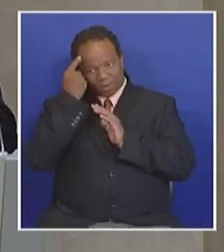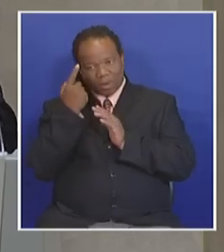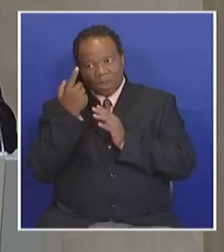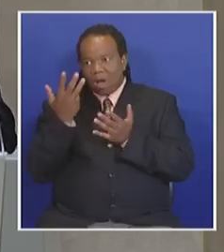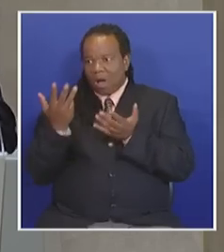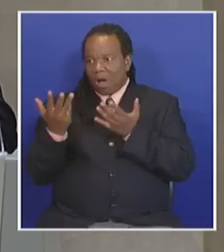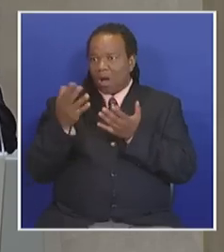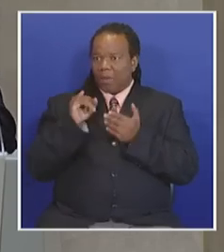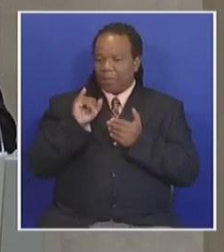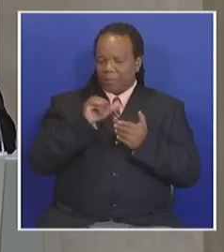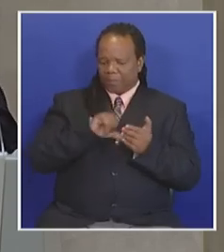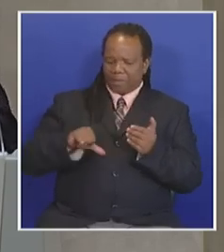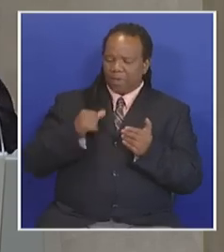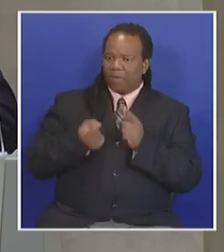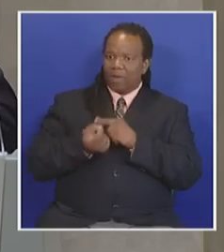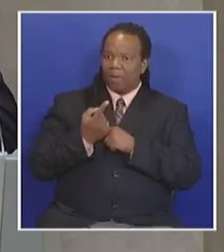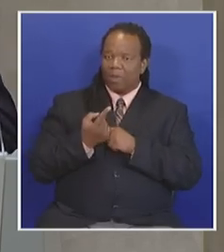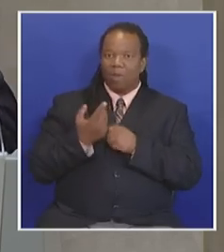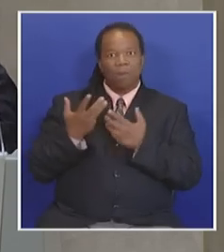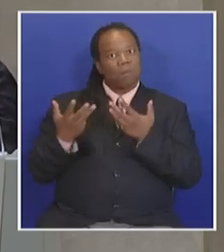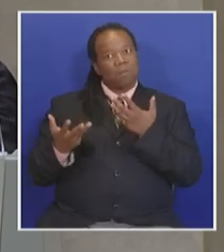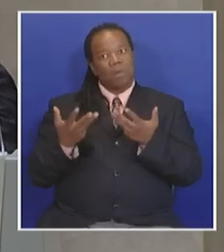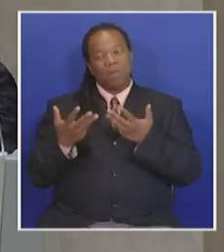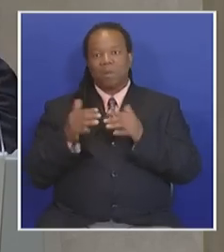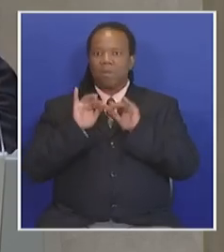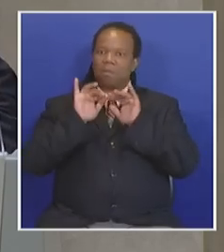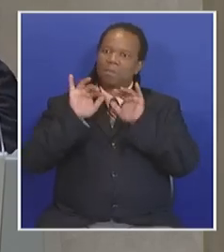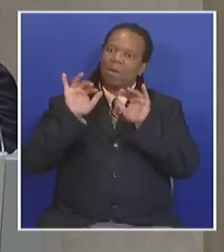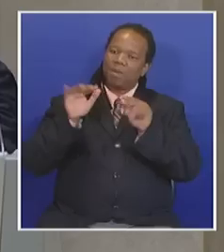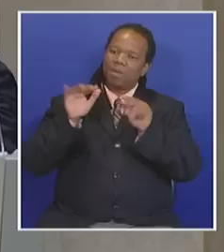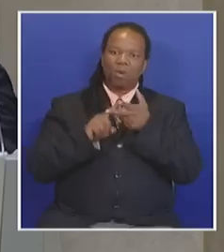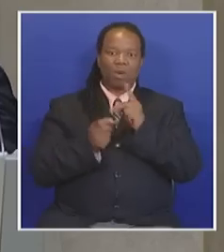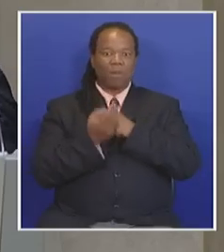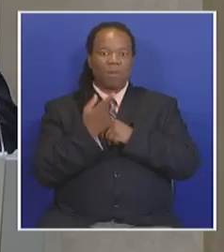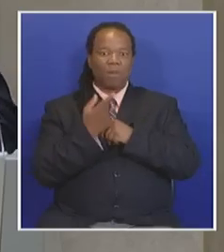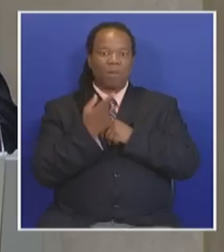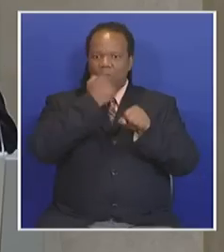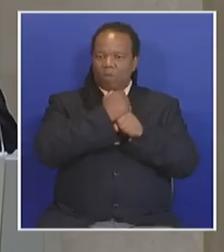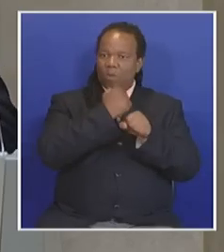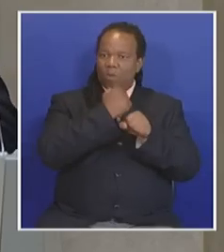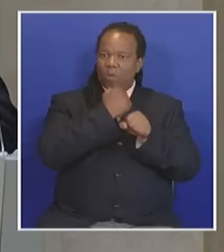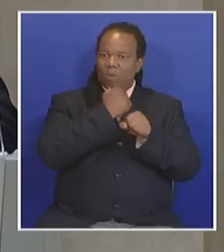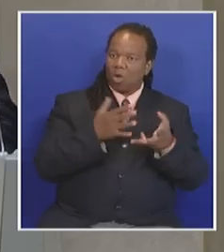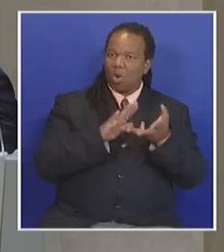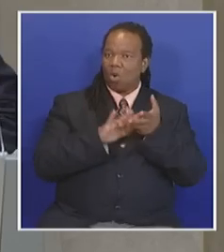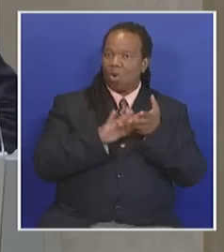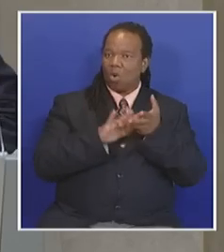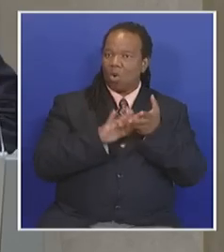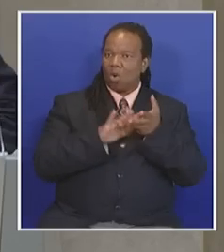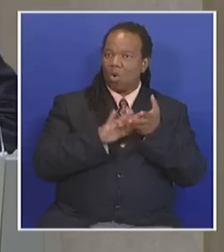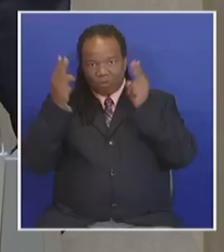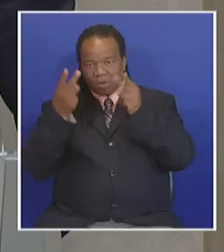itself, either in a public place, workplace, and institution of higher learning, amongst